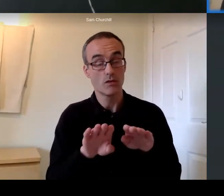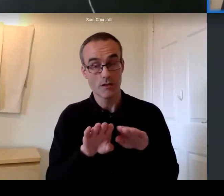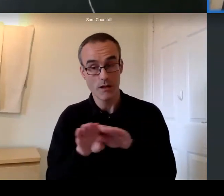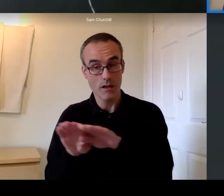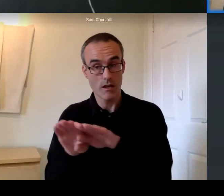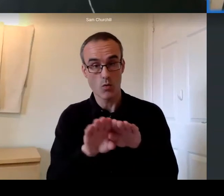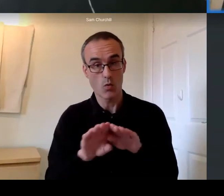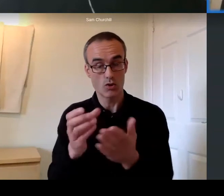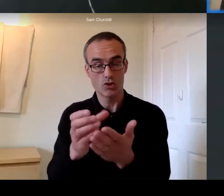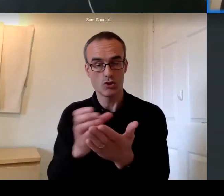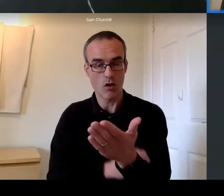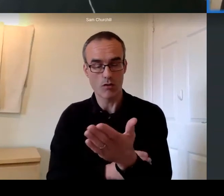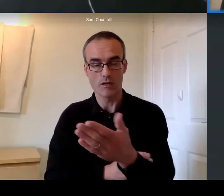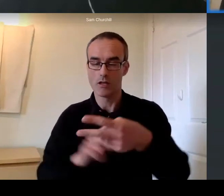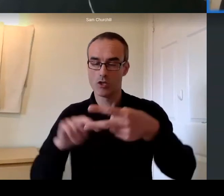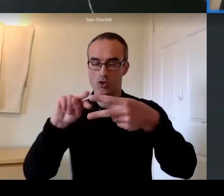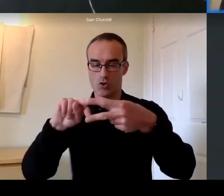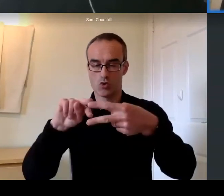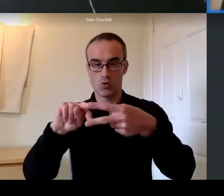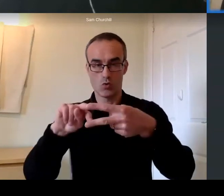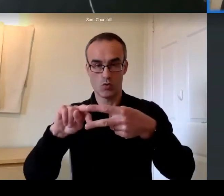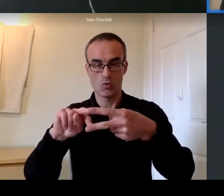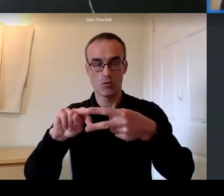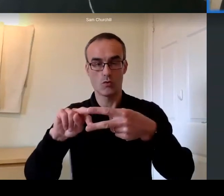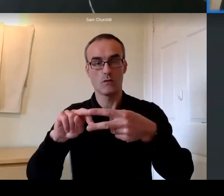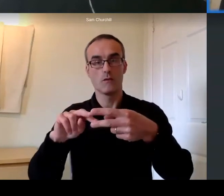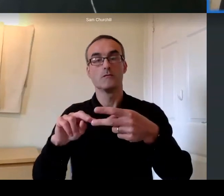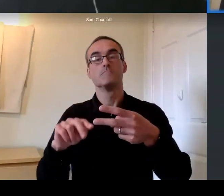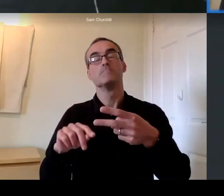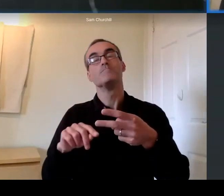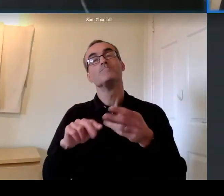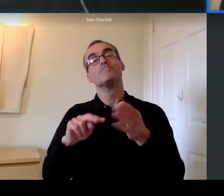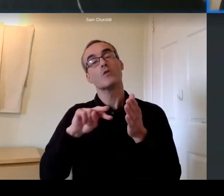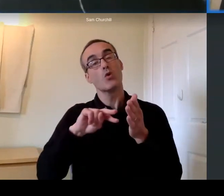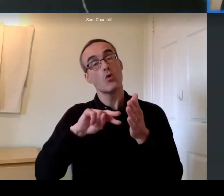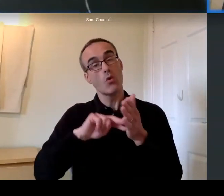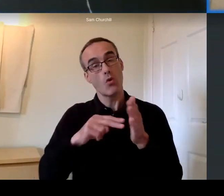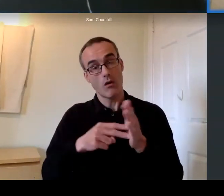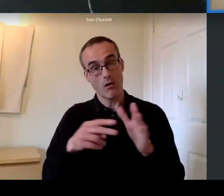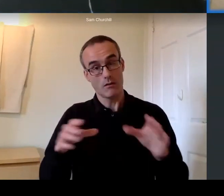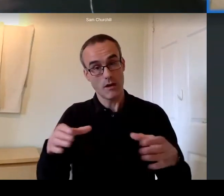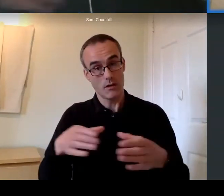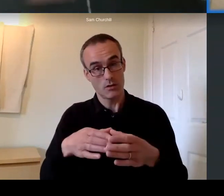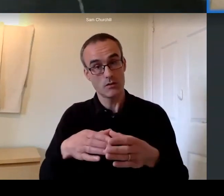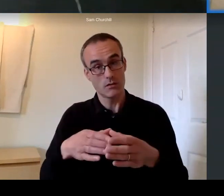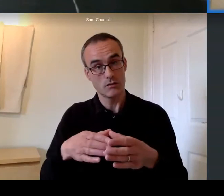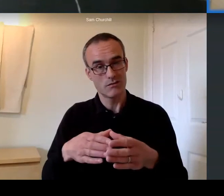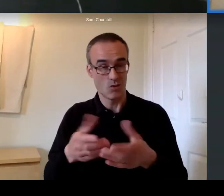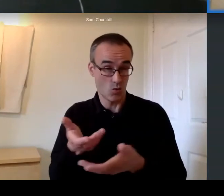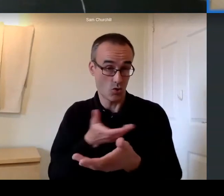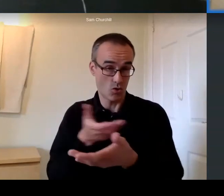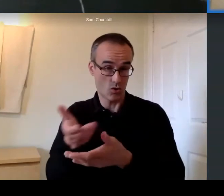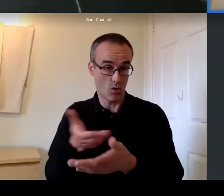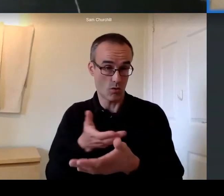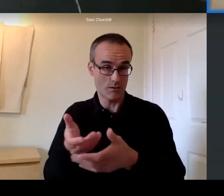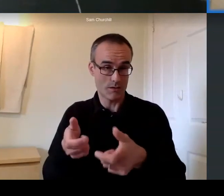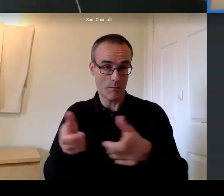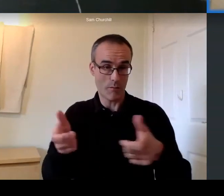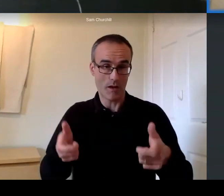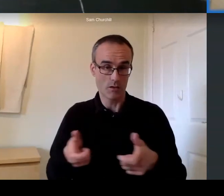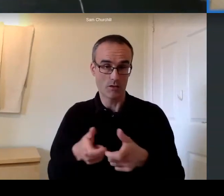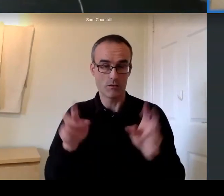in two tiers. So in terms of organisations, we do a consultancy package, which we call our Action Plan